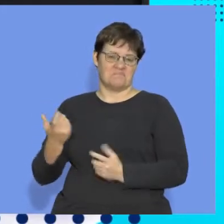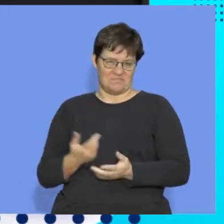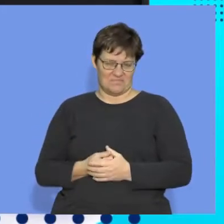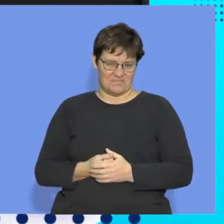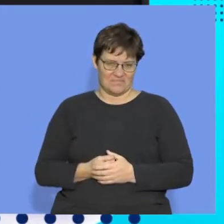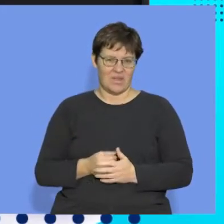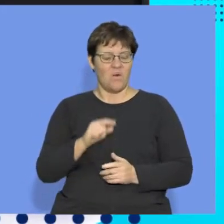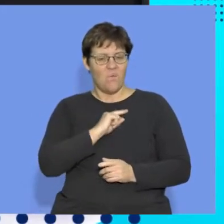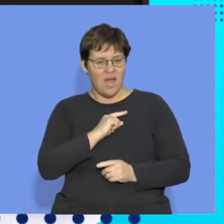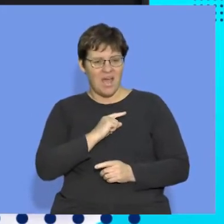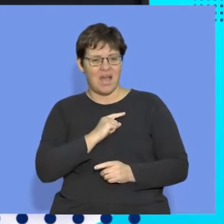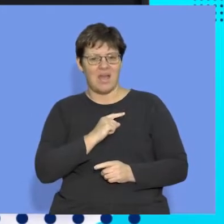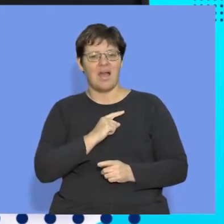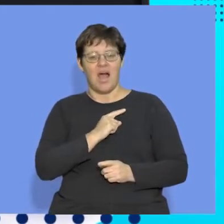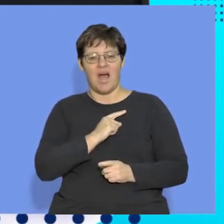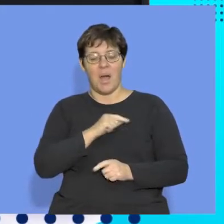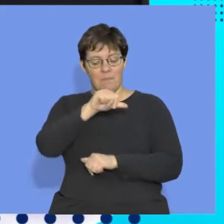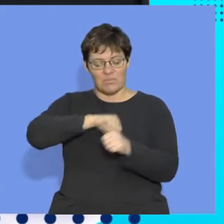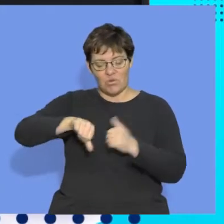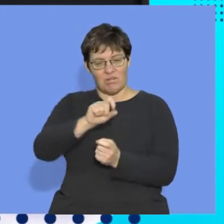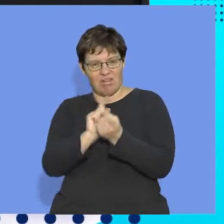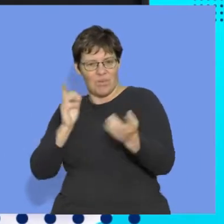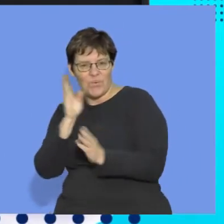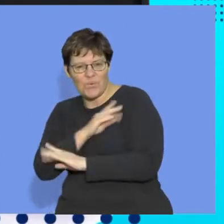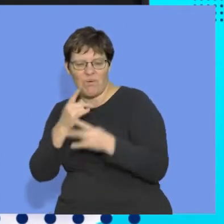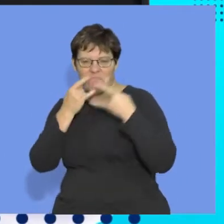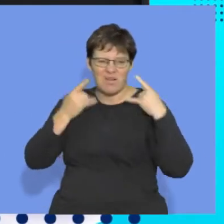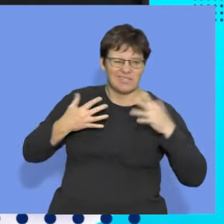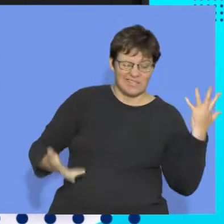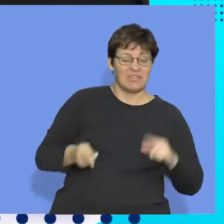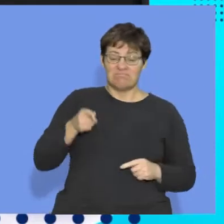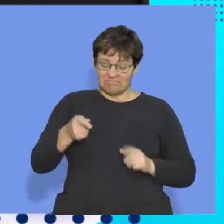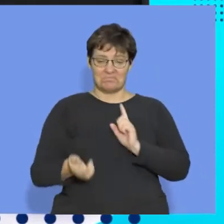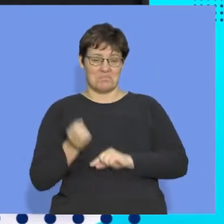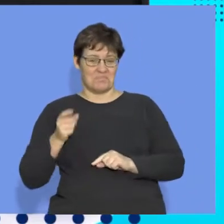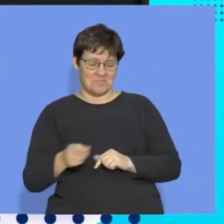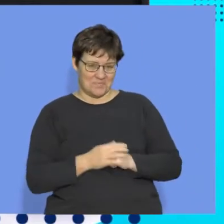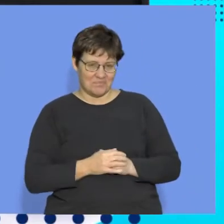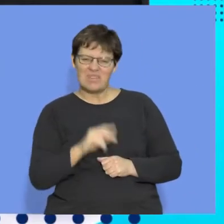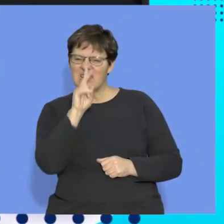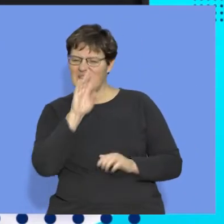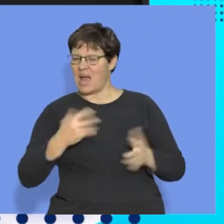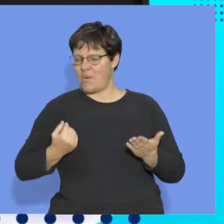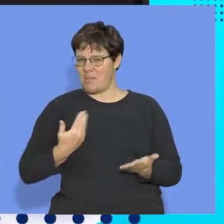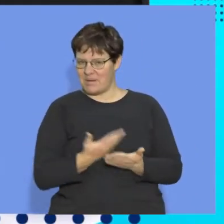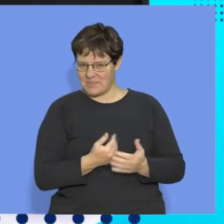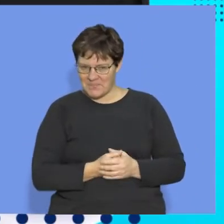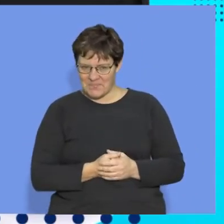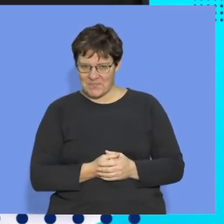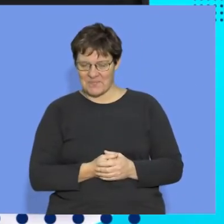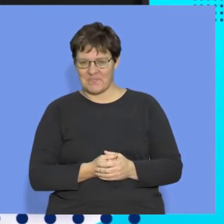or do social distance are contracting the COVID-19. Fantastic. Let's see how we'll apply this in our